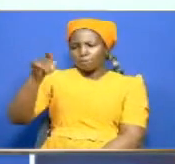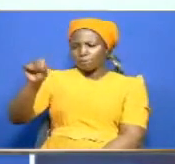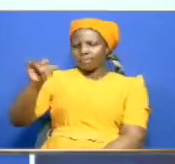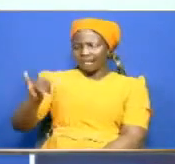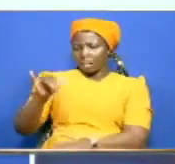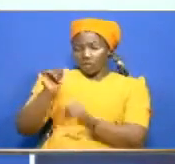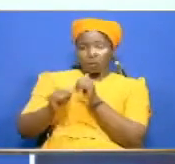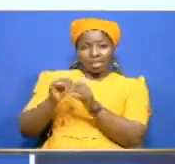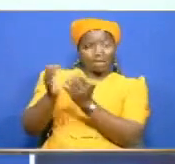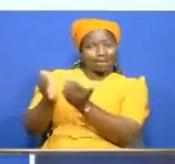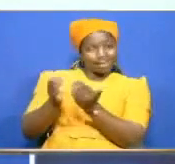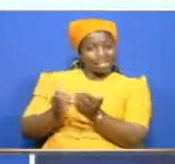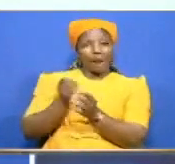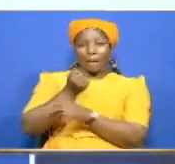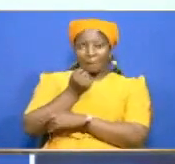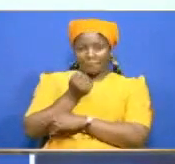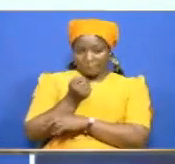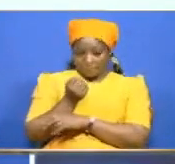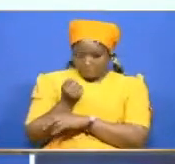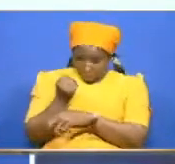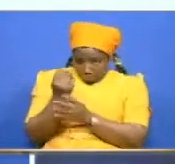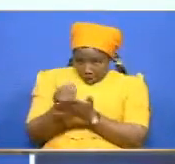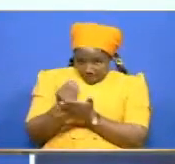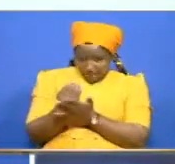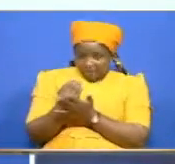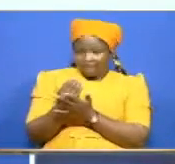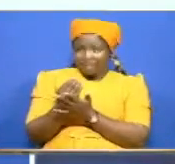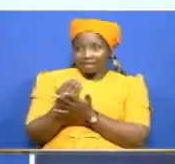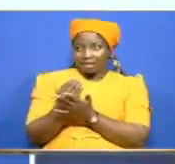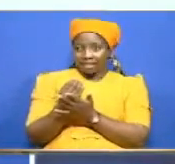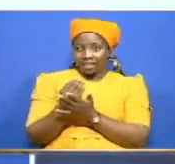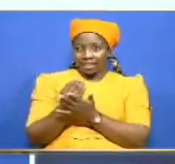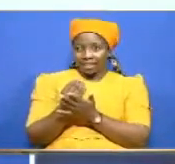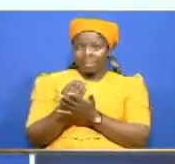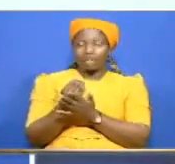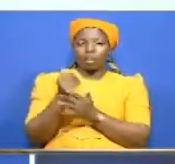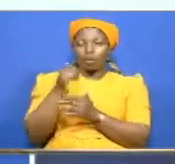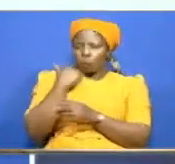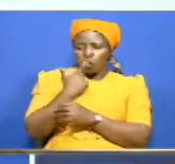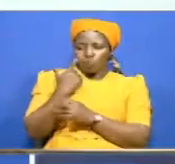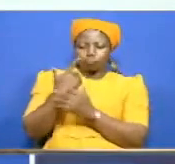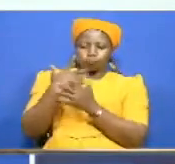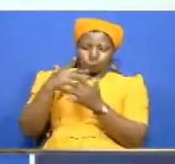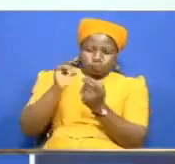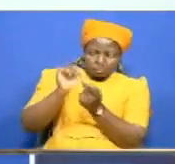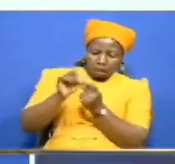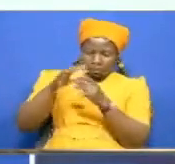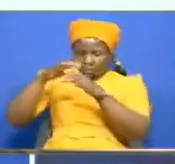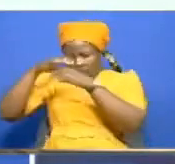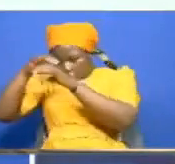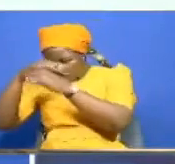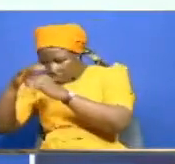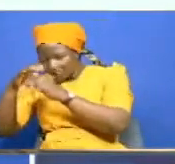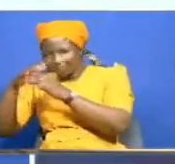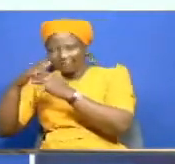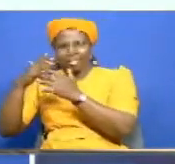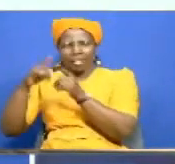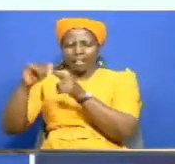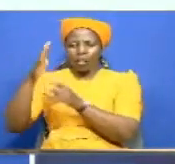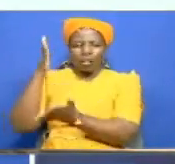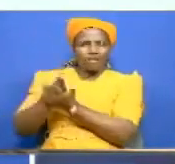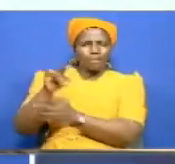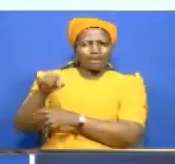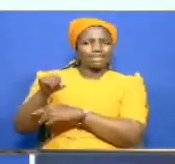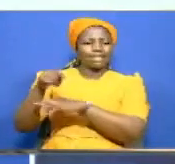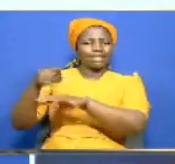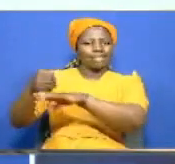the pathologist who is going to review these slides in the lab and confirm it's cancer. From there, you may need a surgeon